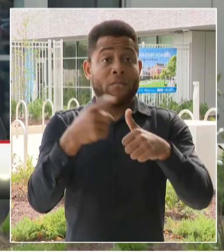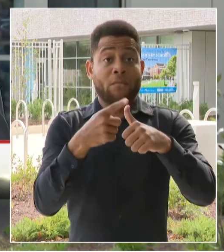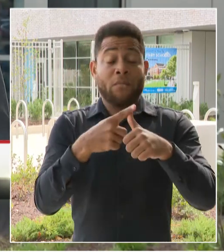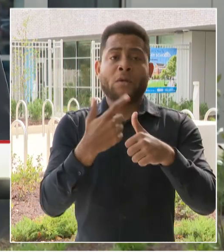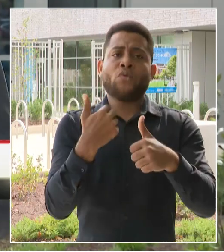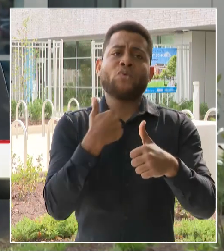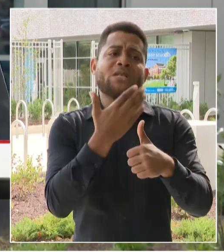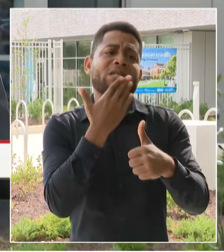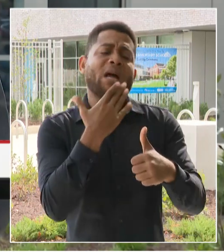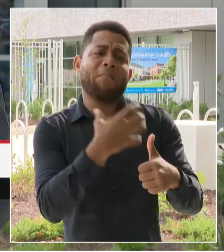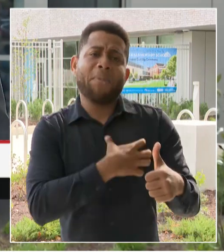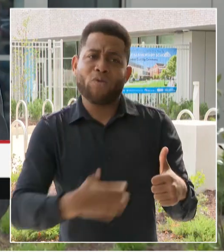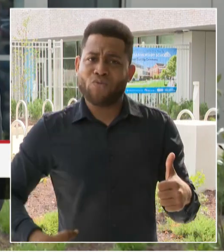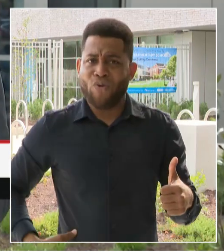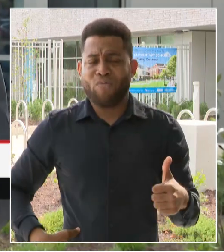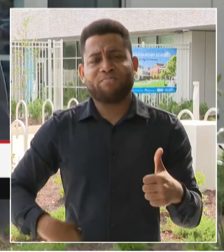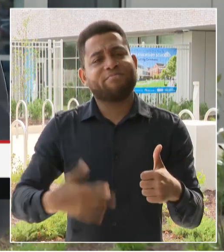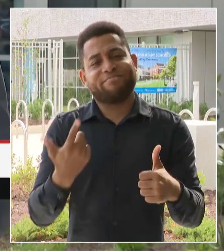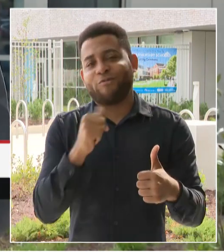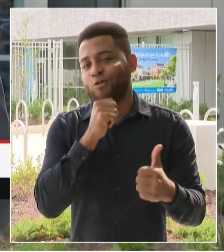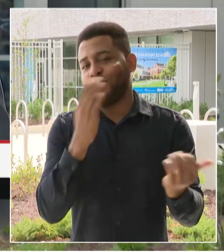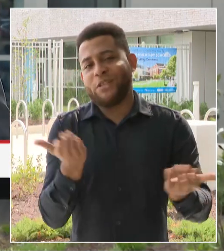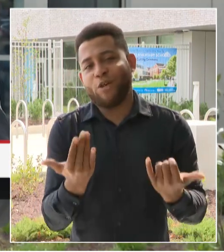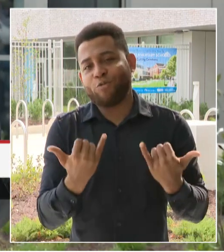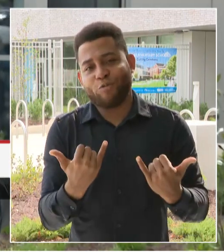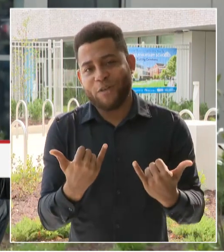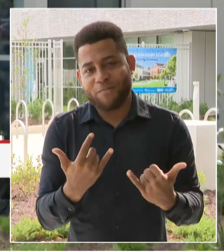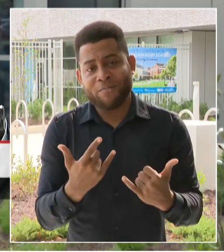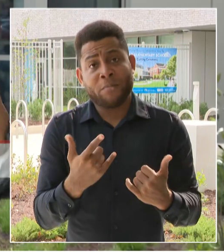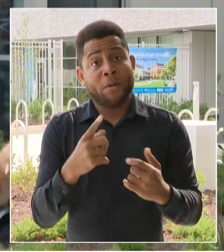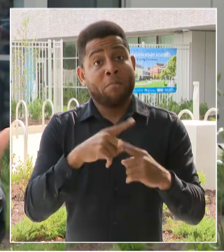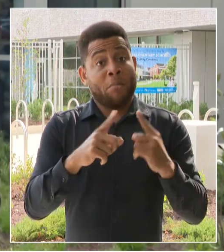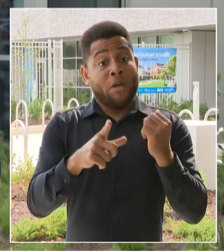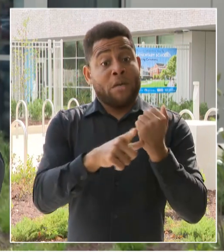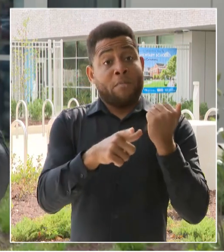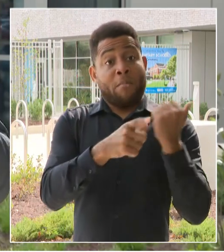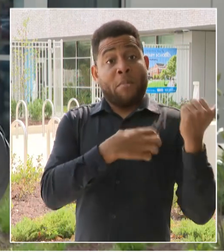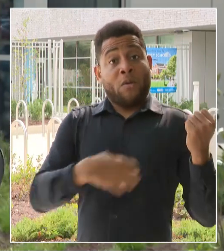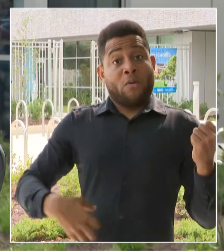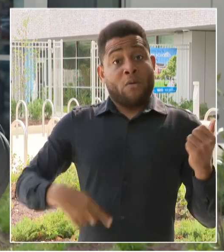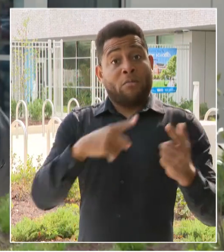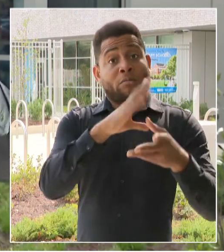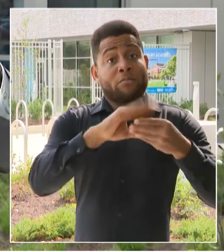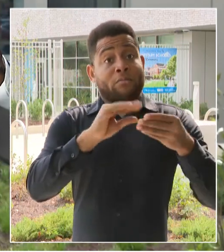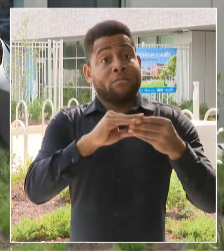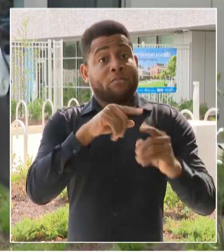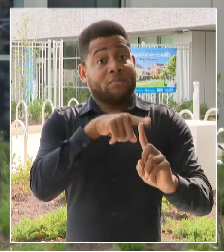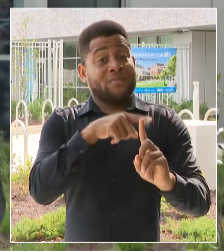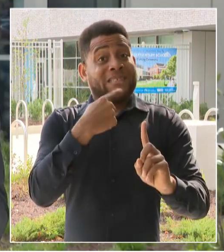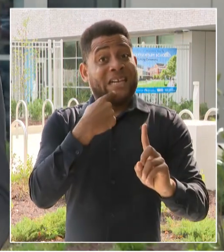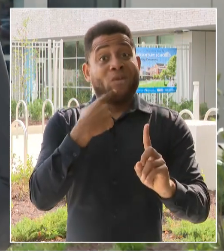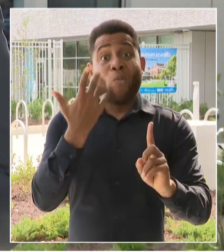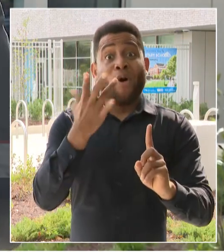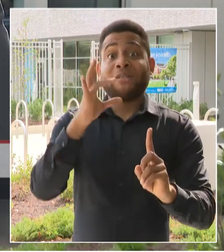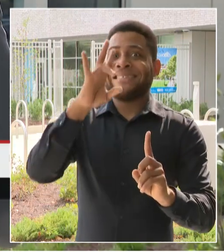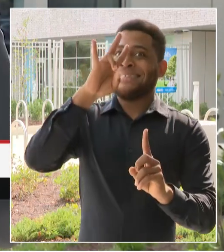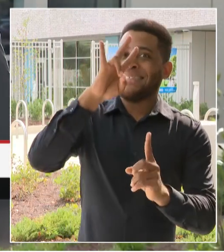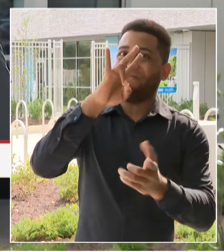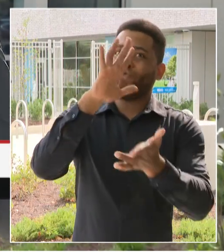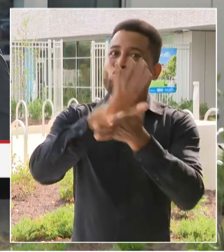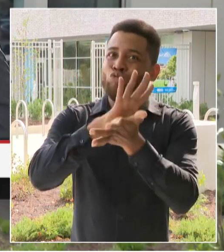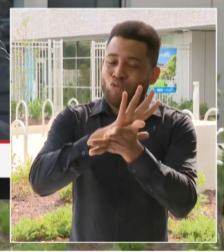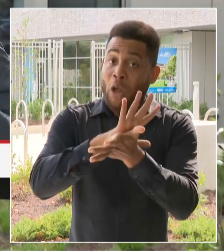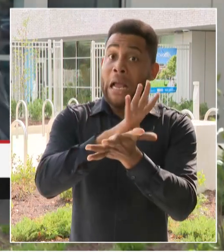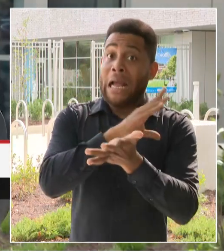in her absence. As the deputy mayor mentioned, over 7 schools, $400 million in investment. This is not happening in other parts of